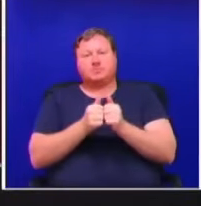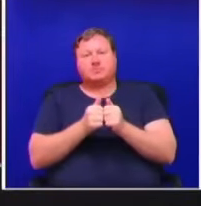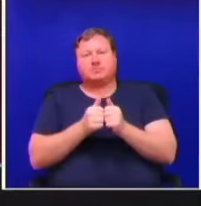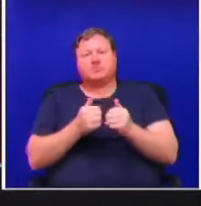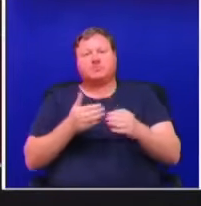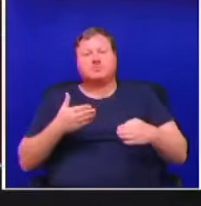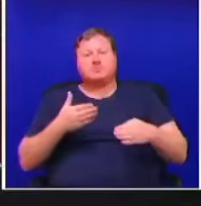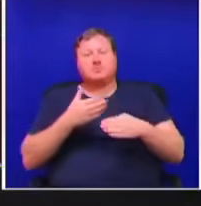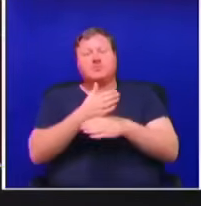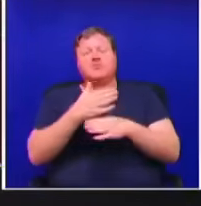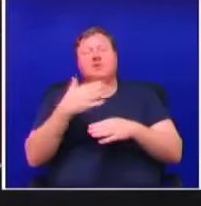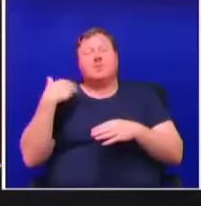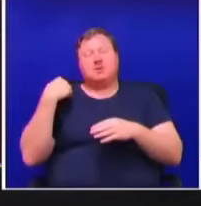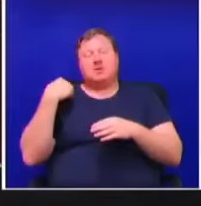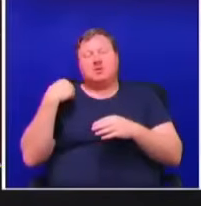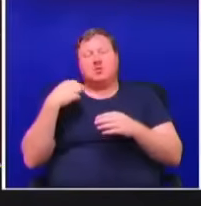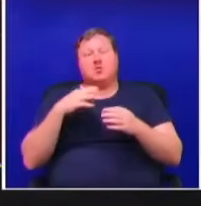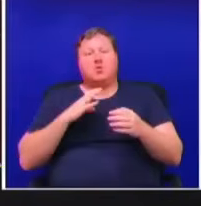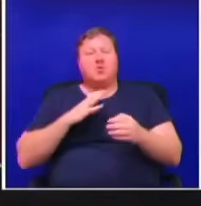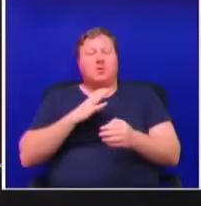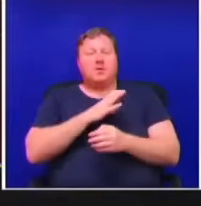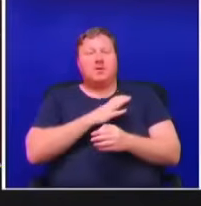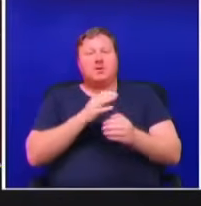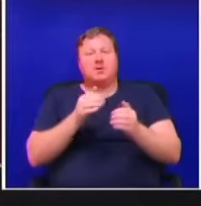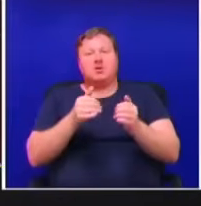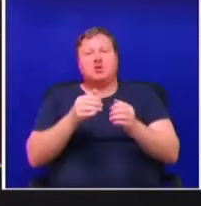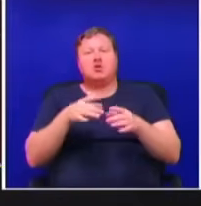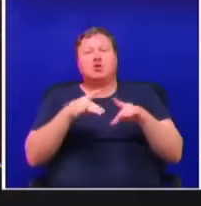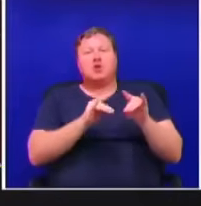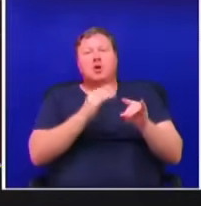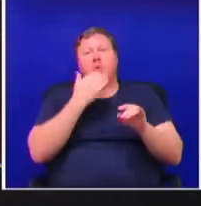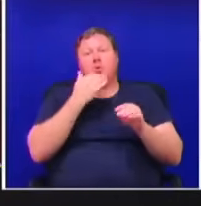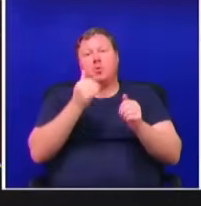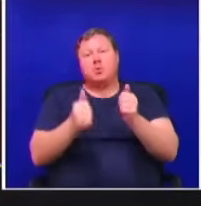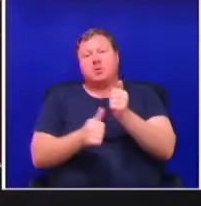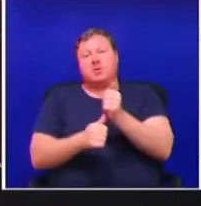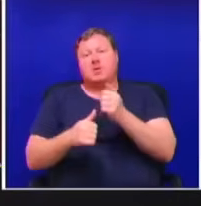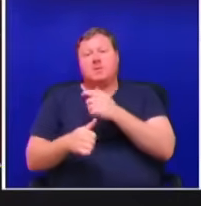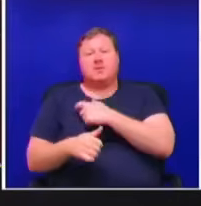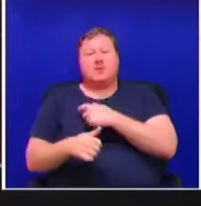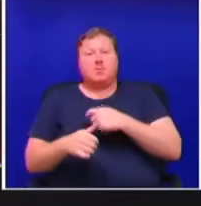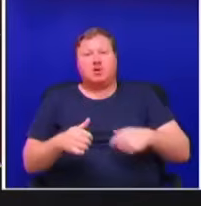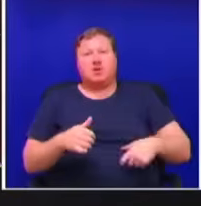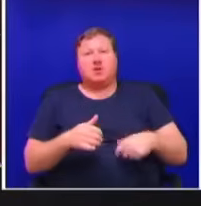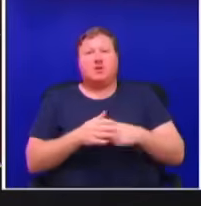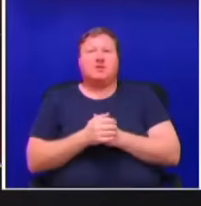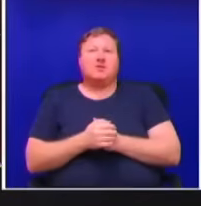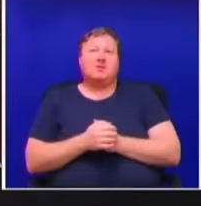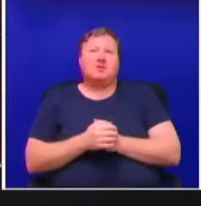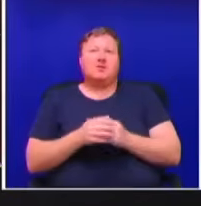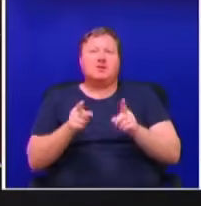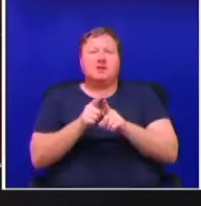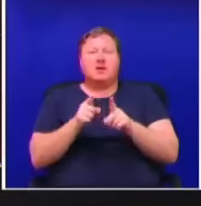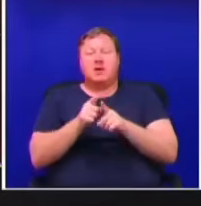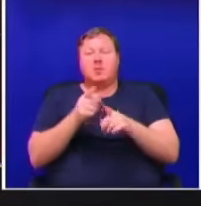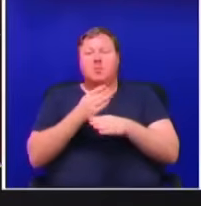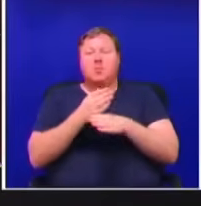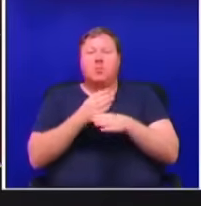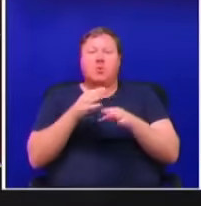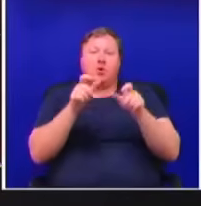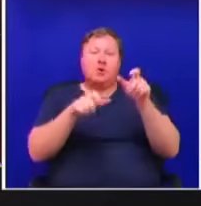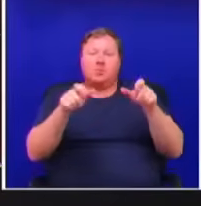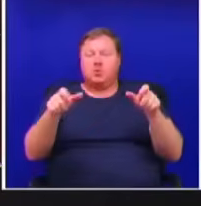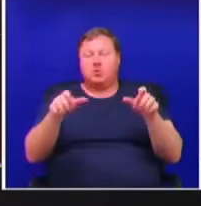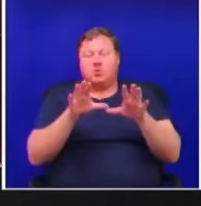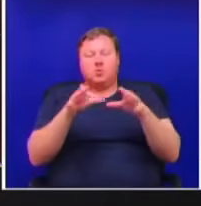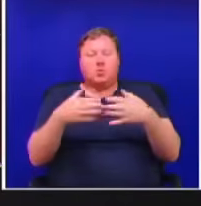Interministerial Committee, chaired by the Deputy President and with the advice of the Eminent Persons Group, to coordinate public dialogues